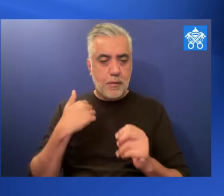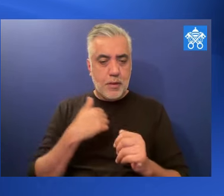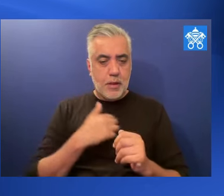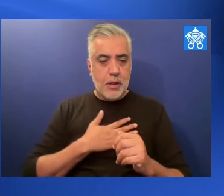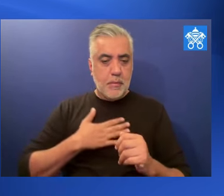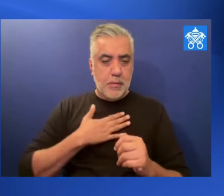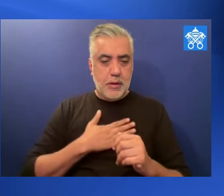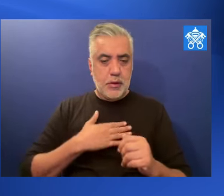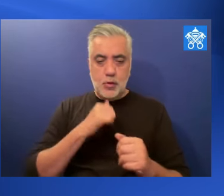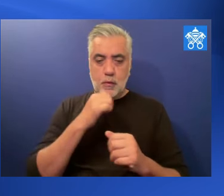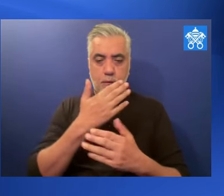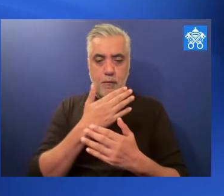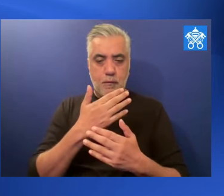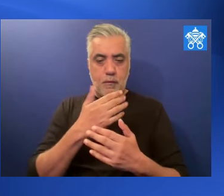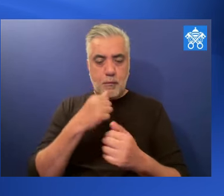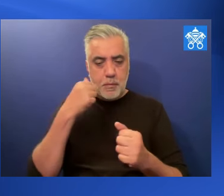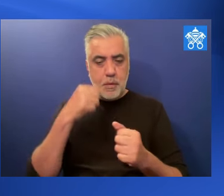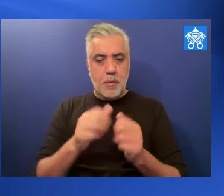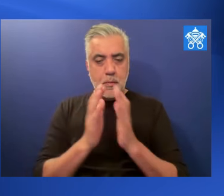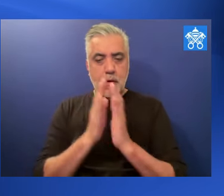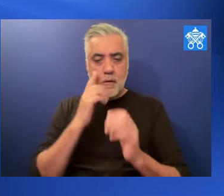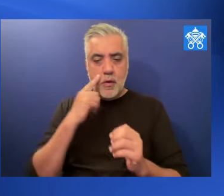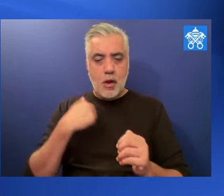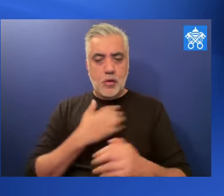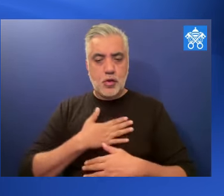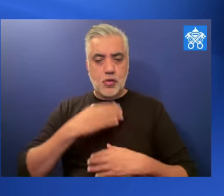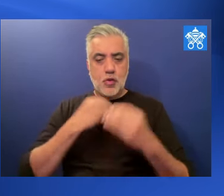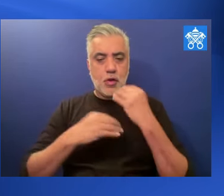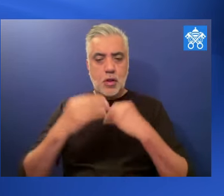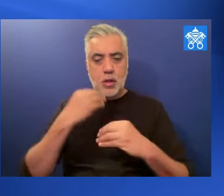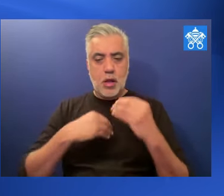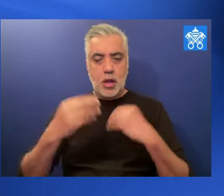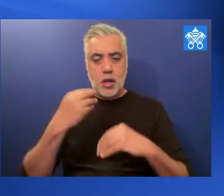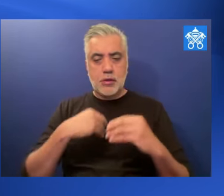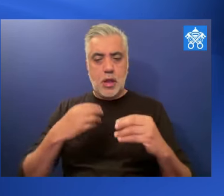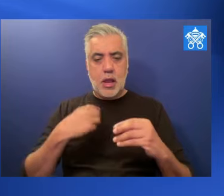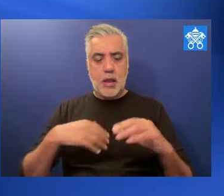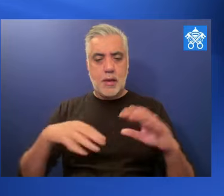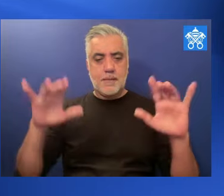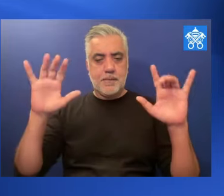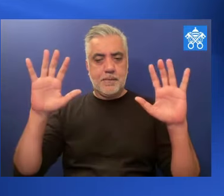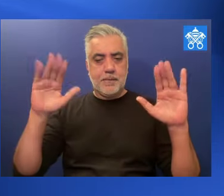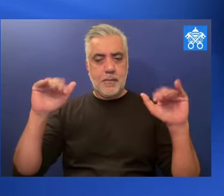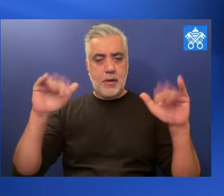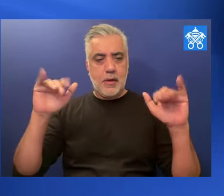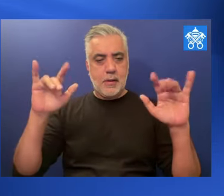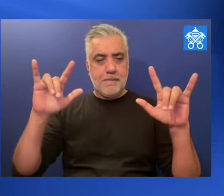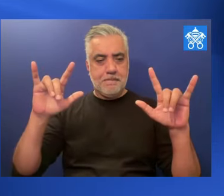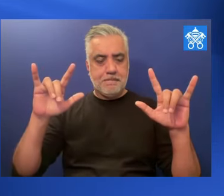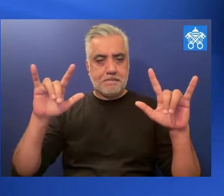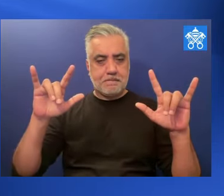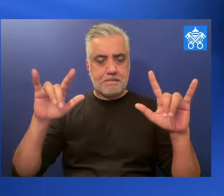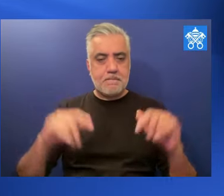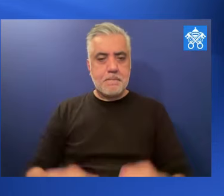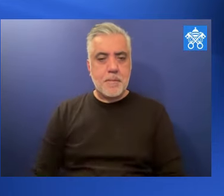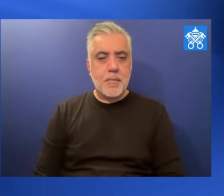so I wish you all a happy Sunday and please don't forget to pray for me Bon pranzo e arrivederci